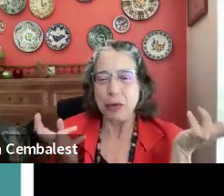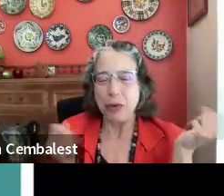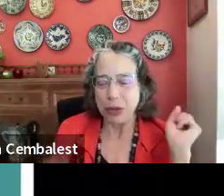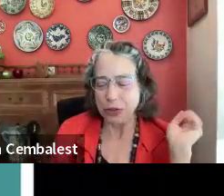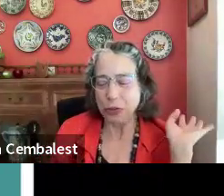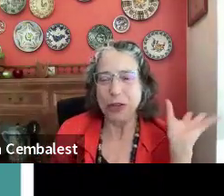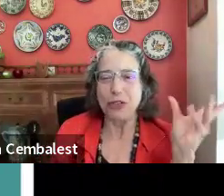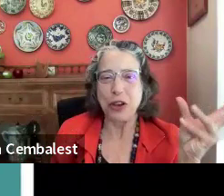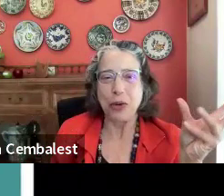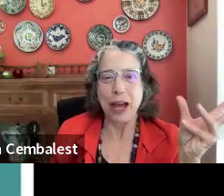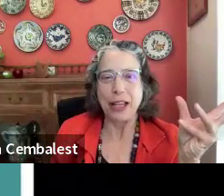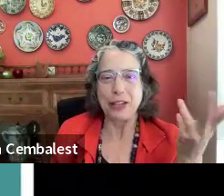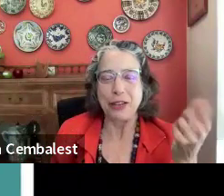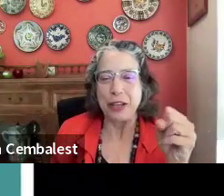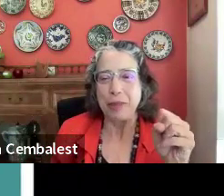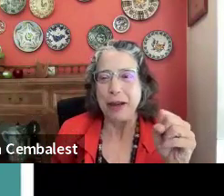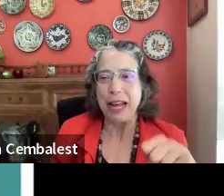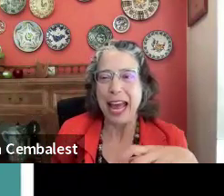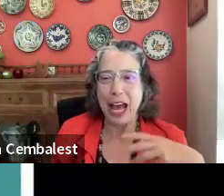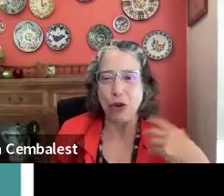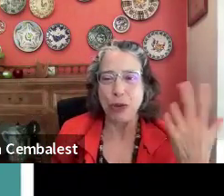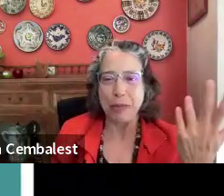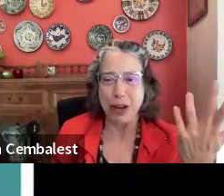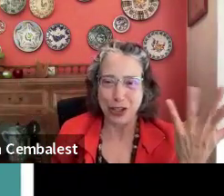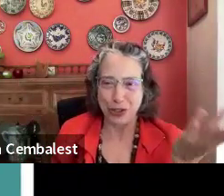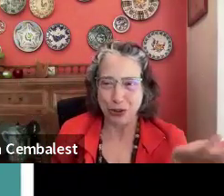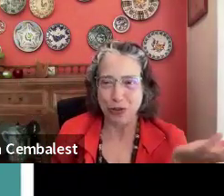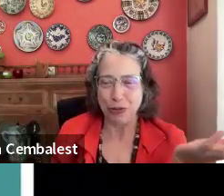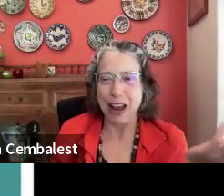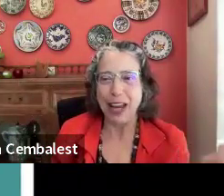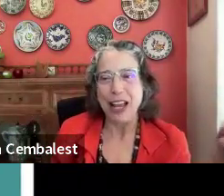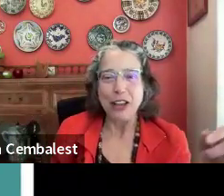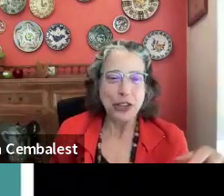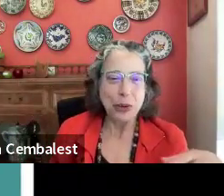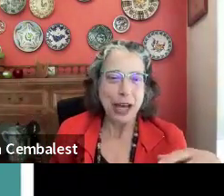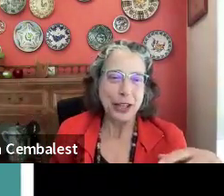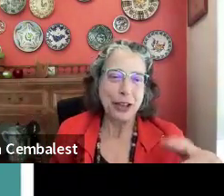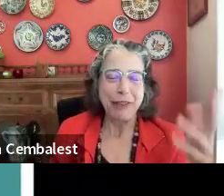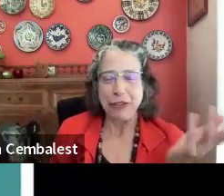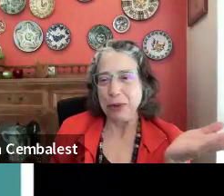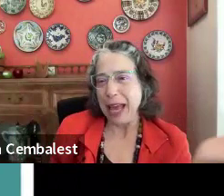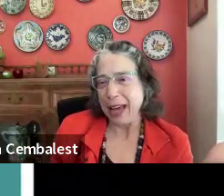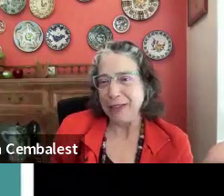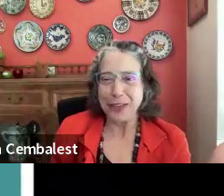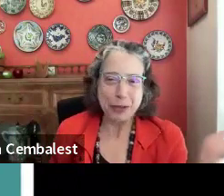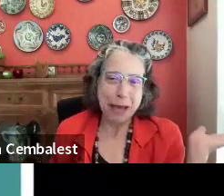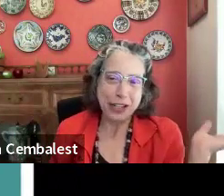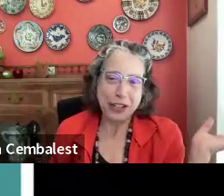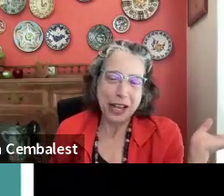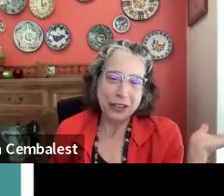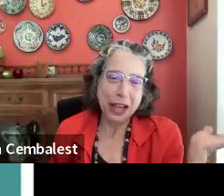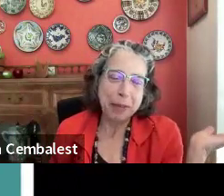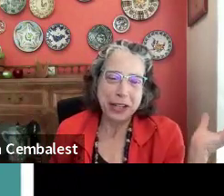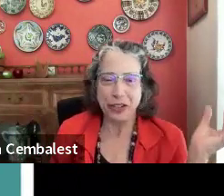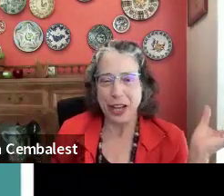like this, people won't consume it. So I like to think about how we might serve it, right? So on the left, we have the